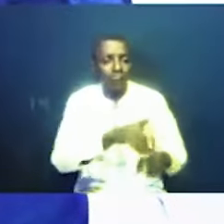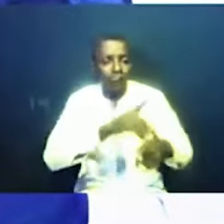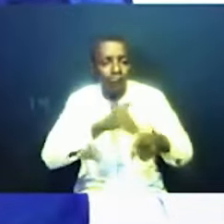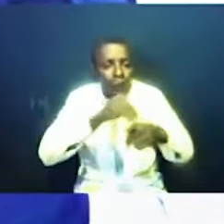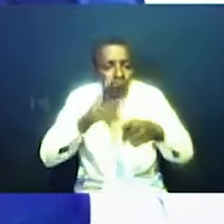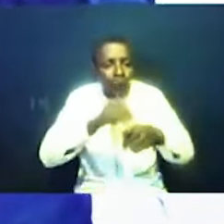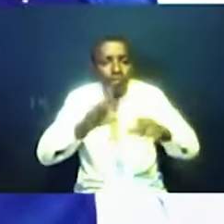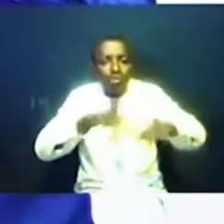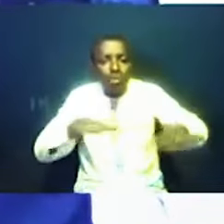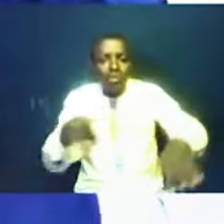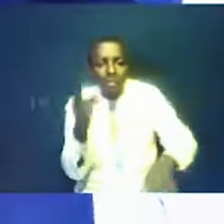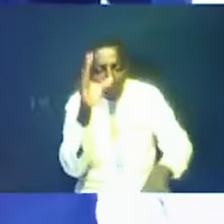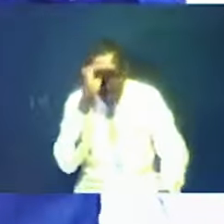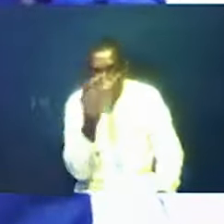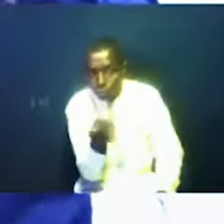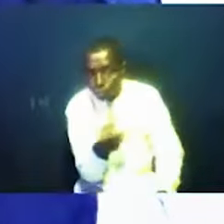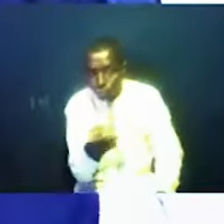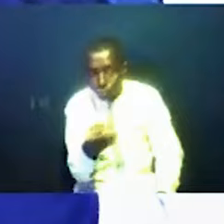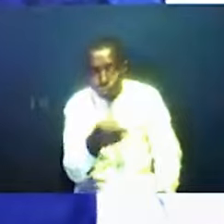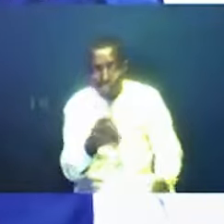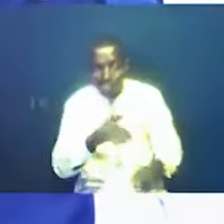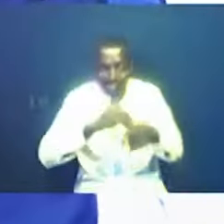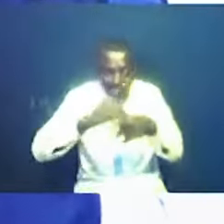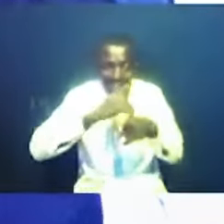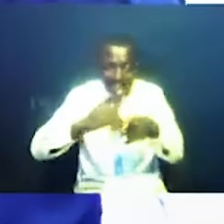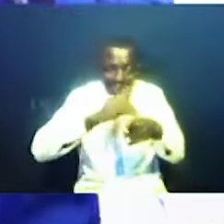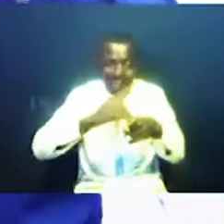for his descendants.